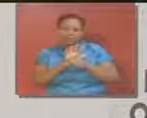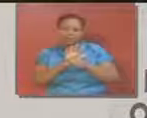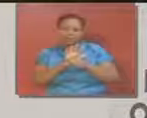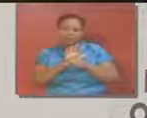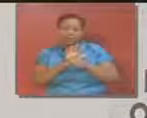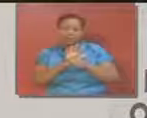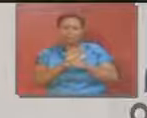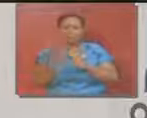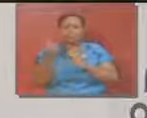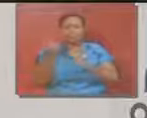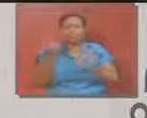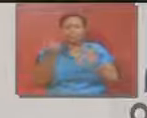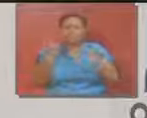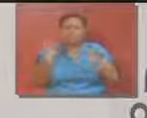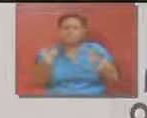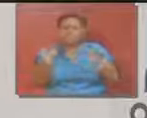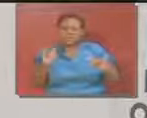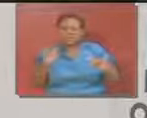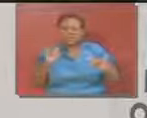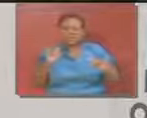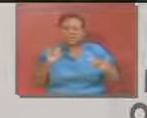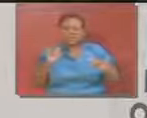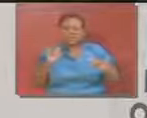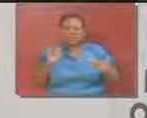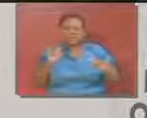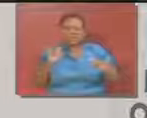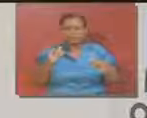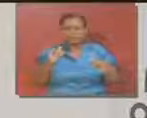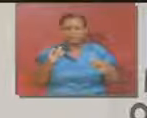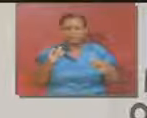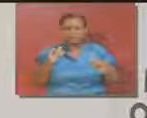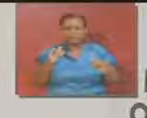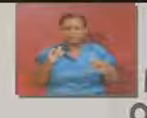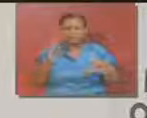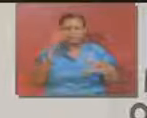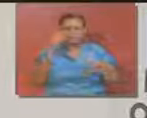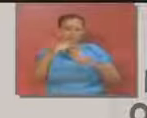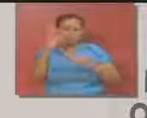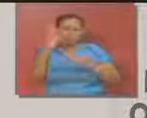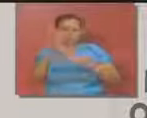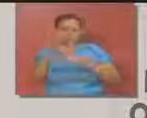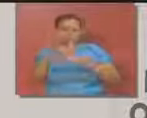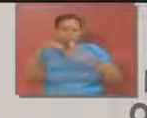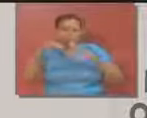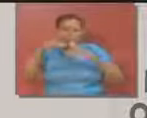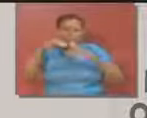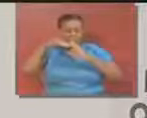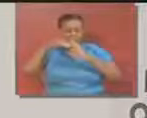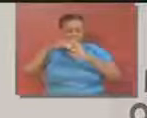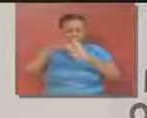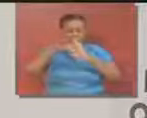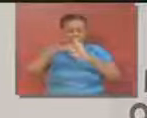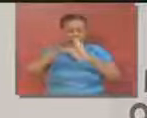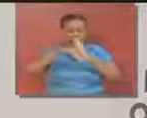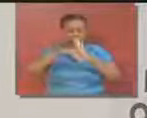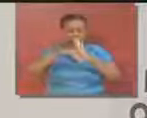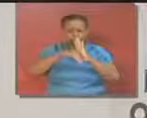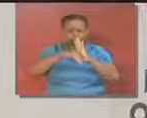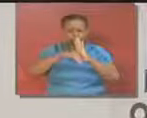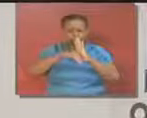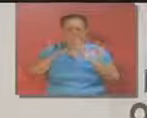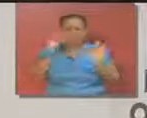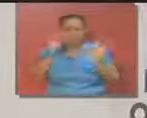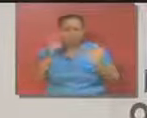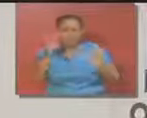terms of that immune coverage. Afterwards, I can go down. So as we have seen in Italy, they were the first ones to have